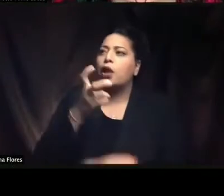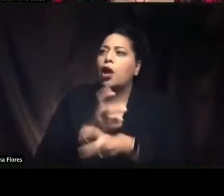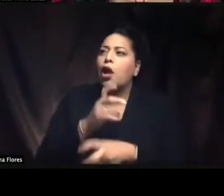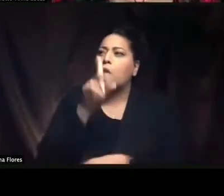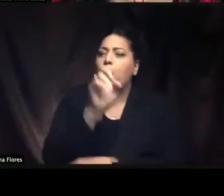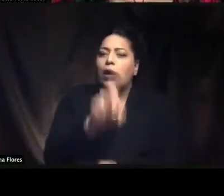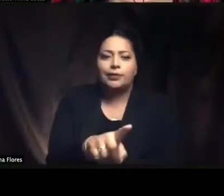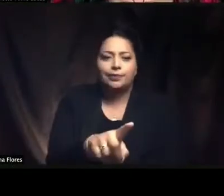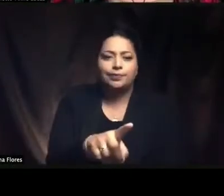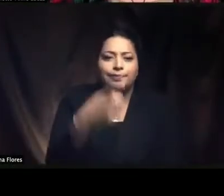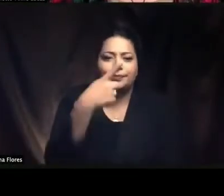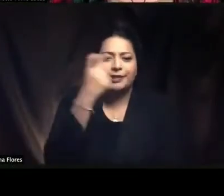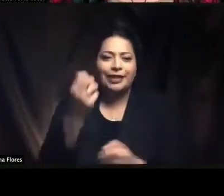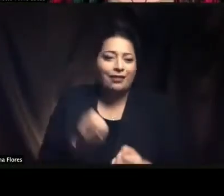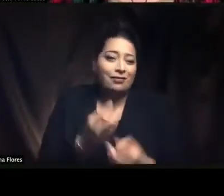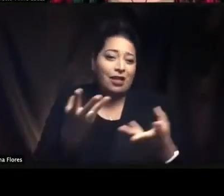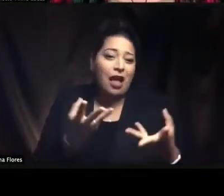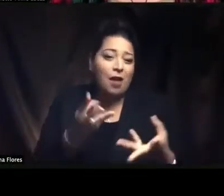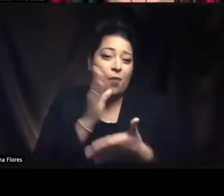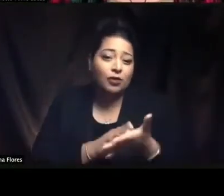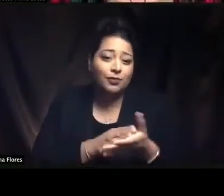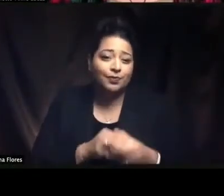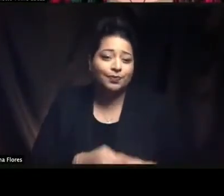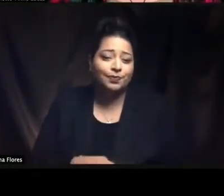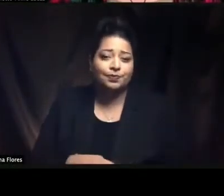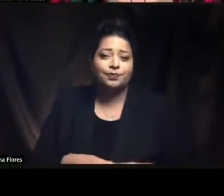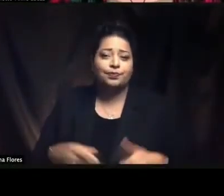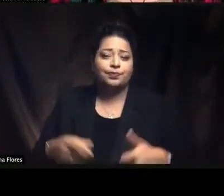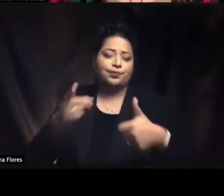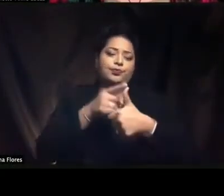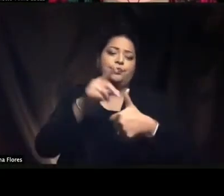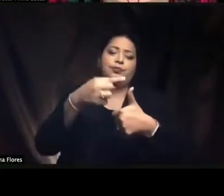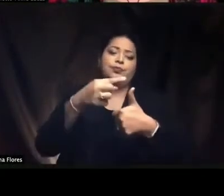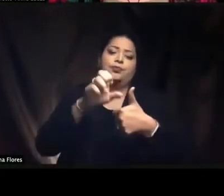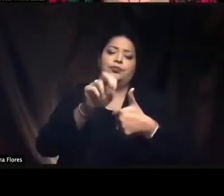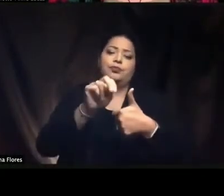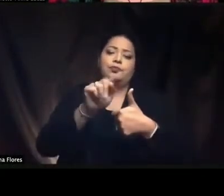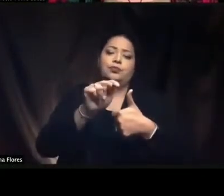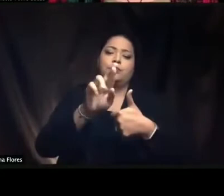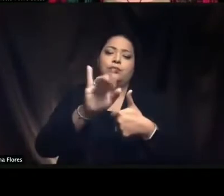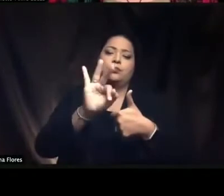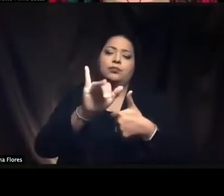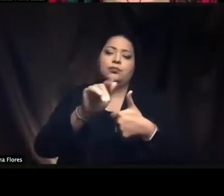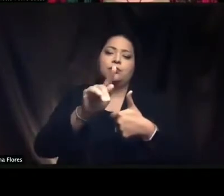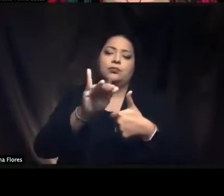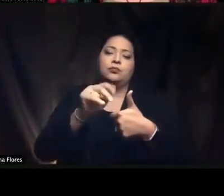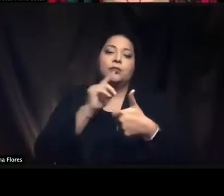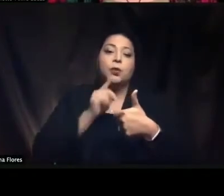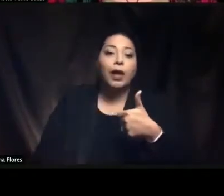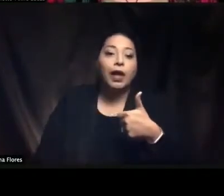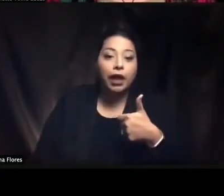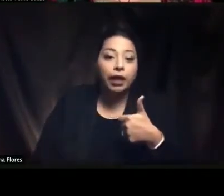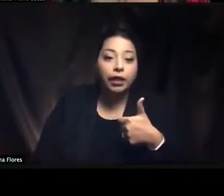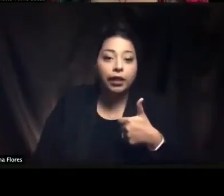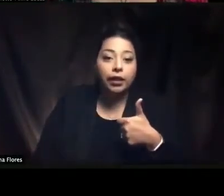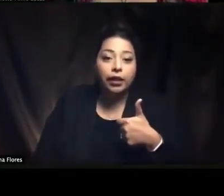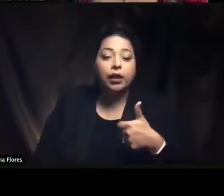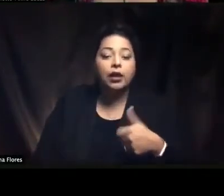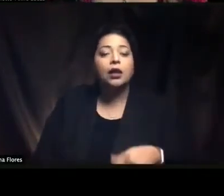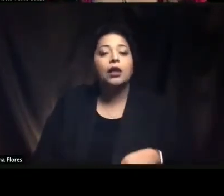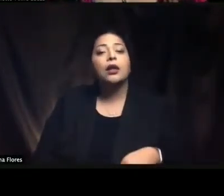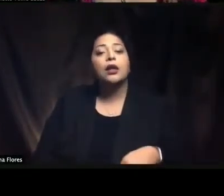because there's a lot packed into it. Number one, gentrification is real. From the bond issue, if I were